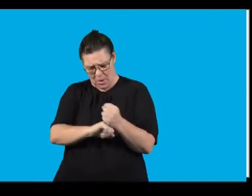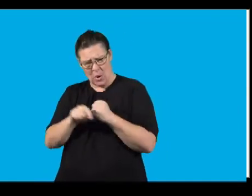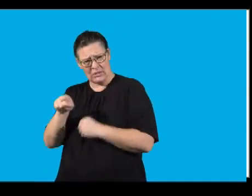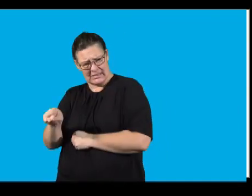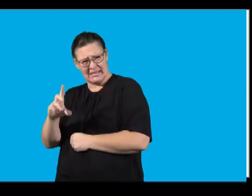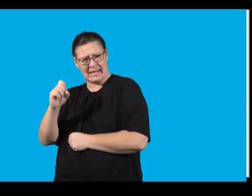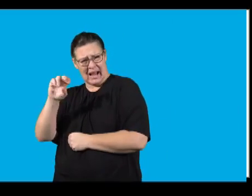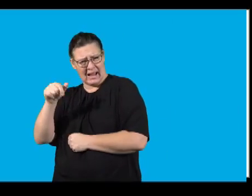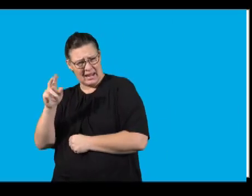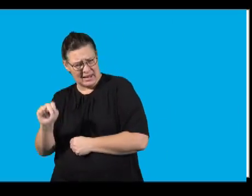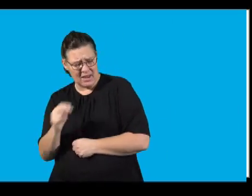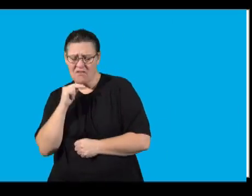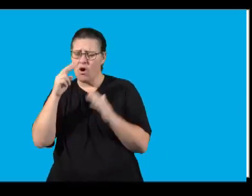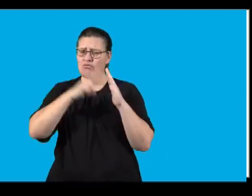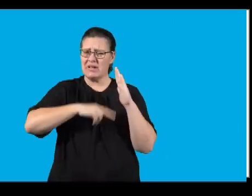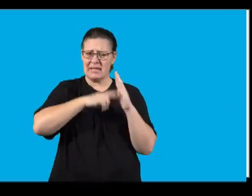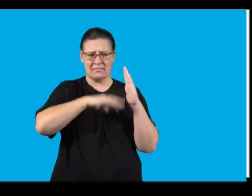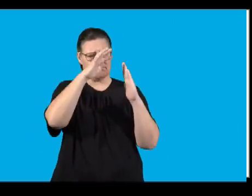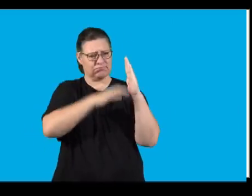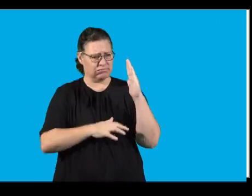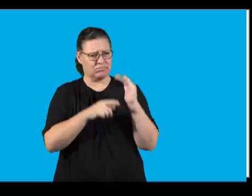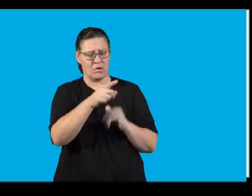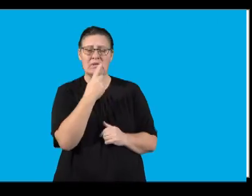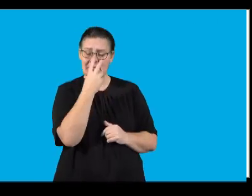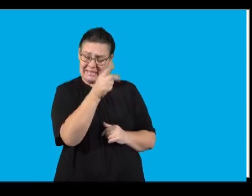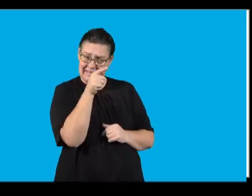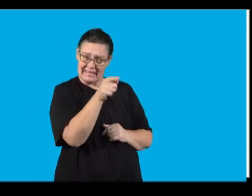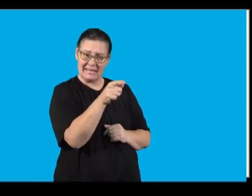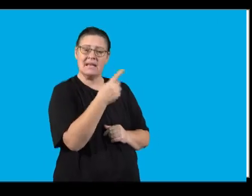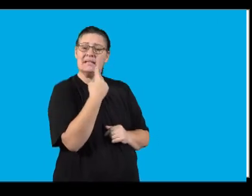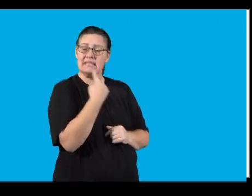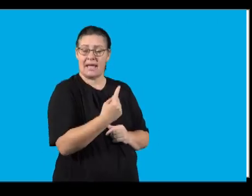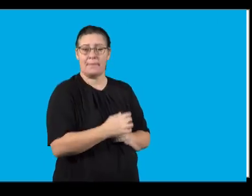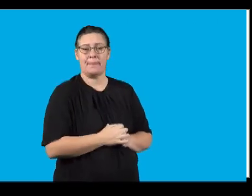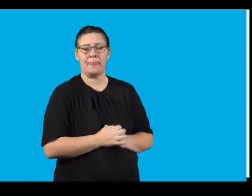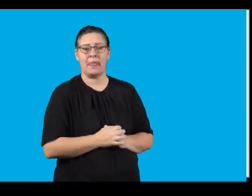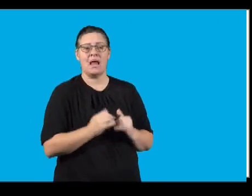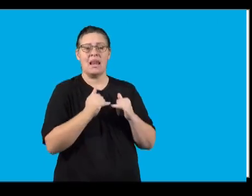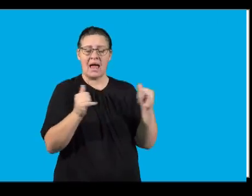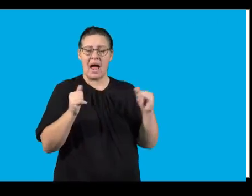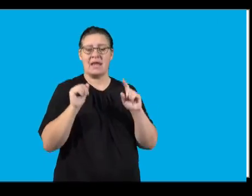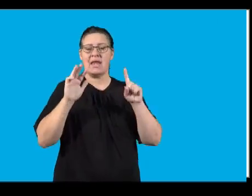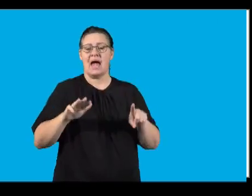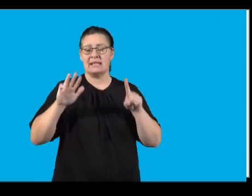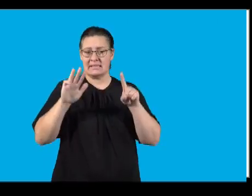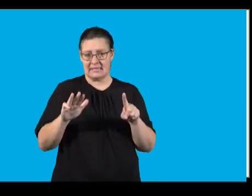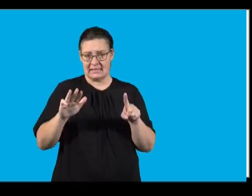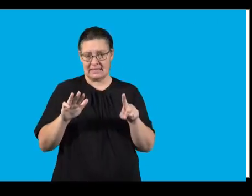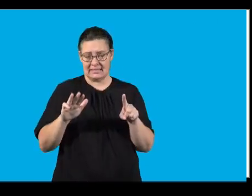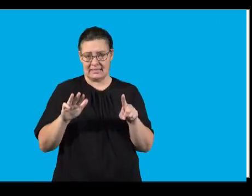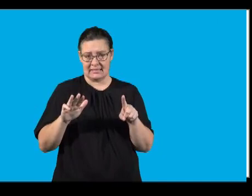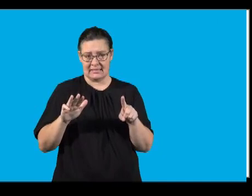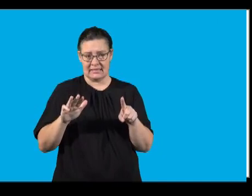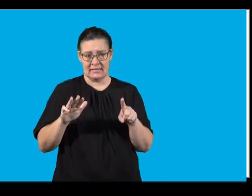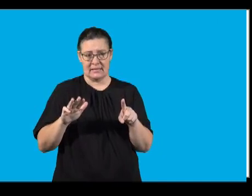if you're reading the text, right, you will see there, all right, it says in line 19, and I'm locating